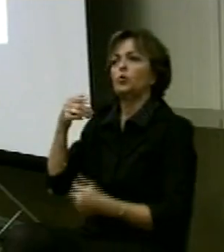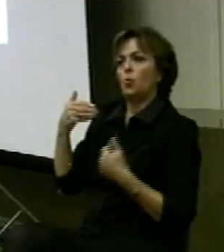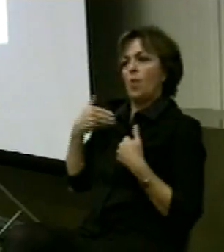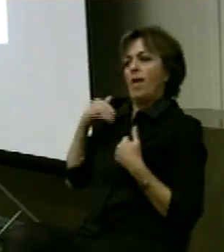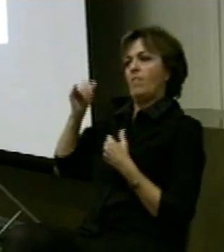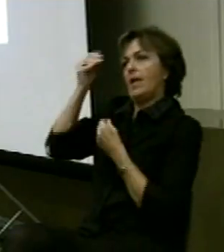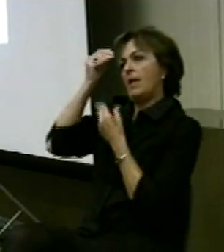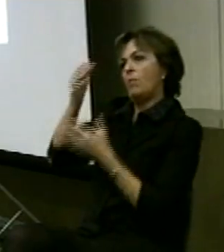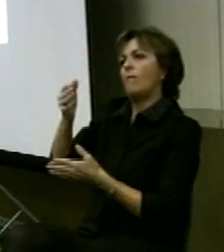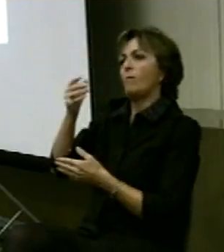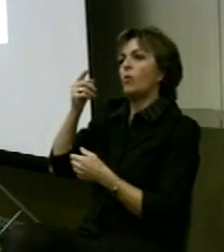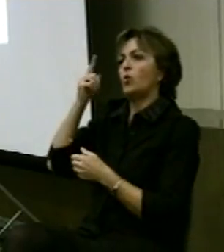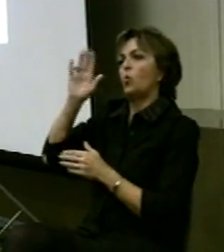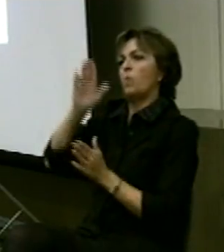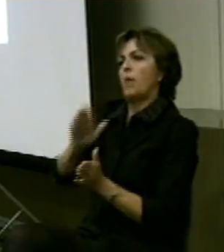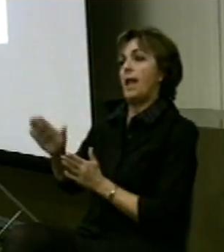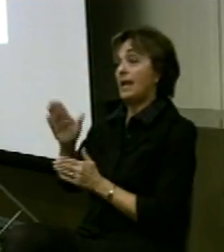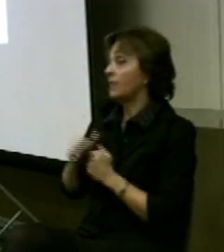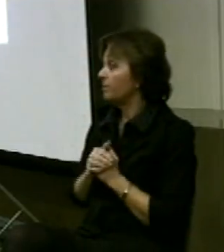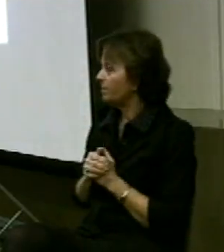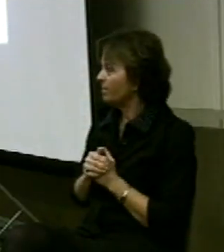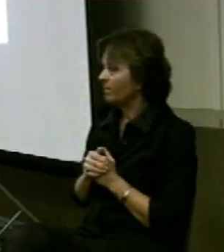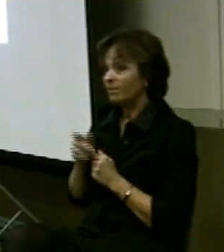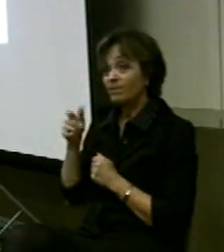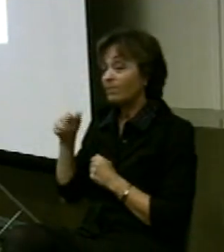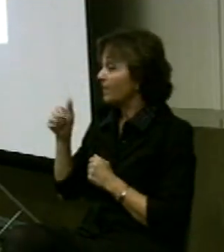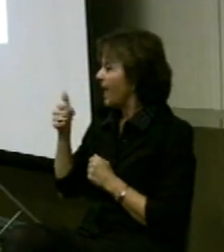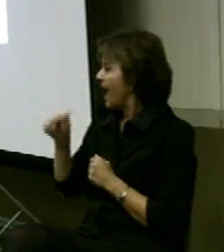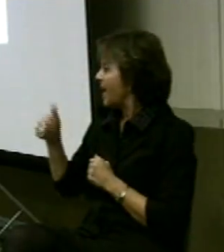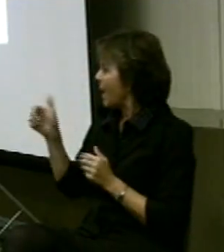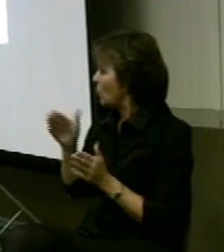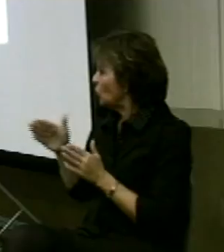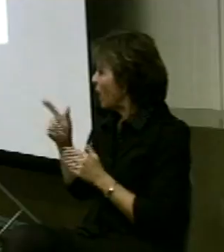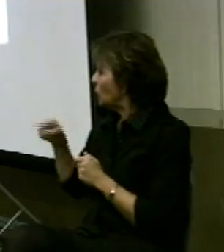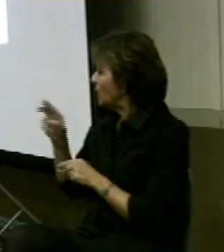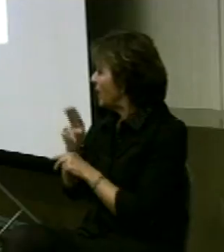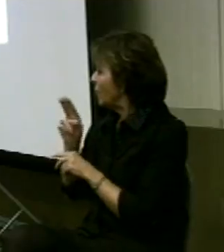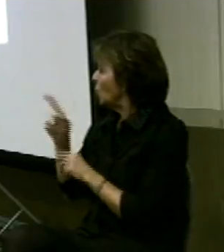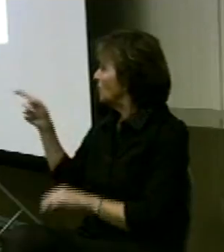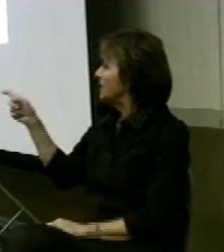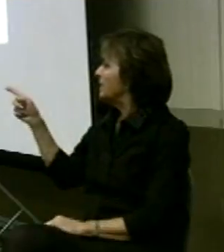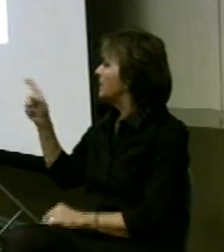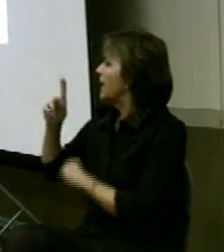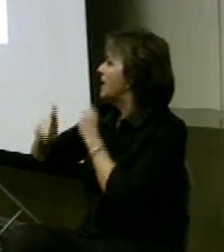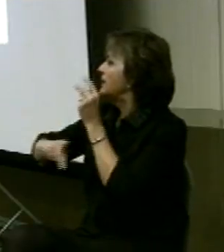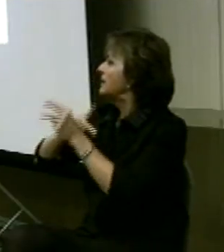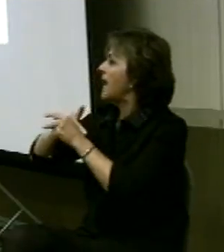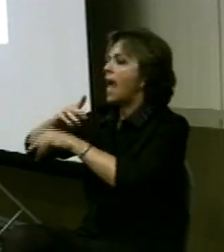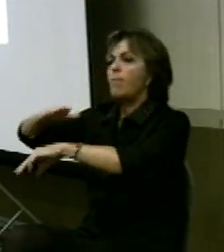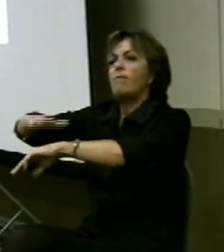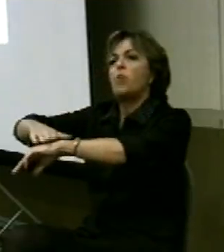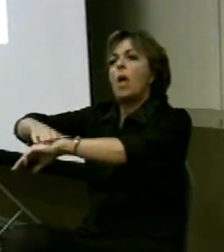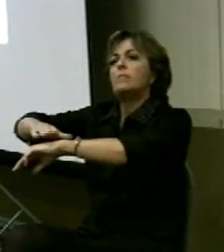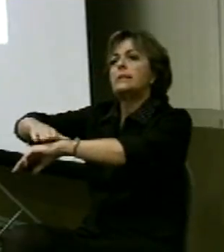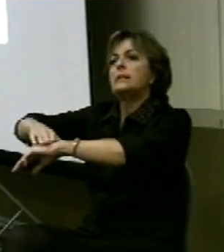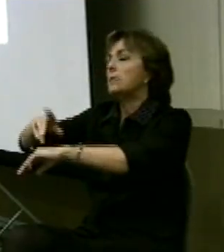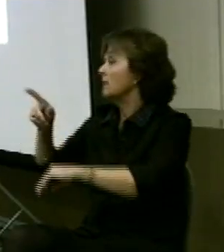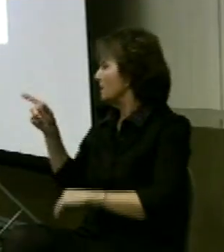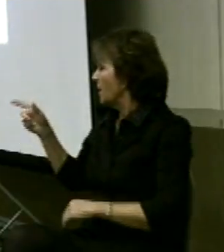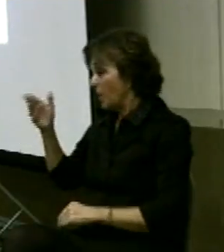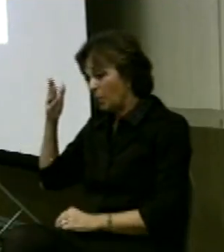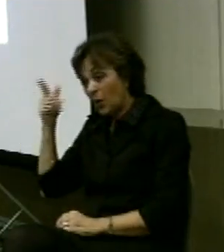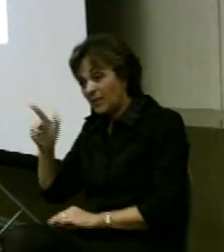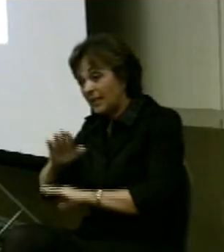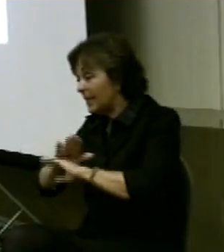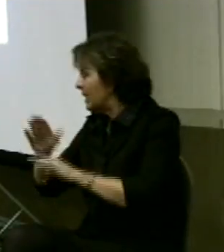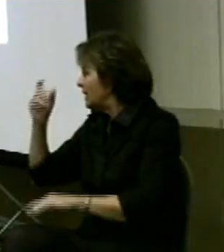your planning. Anyone else have any other strategies that they've used? Linda? Type of prompts. Is it because he's not